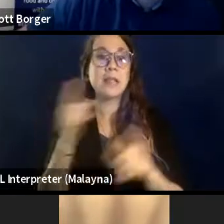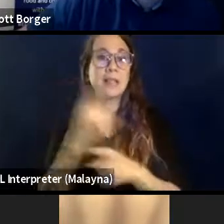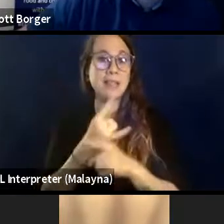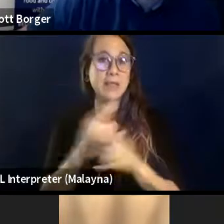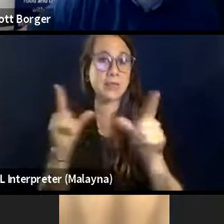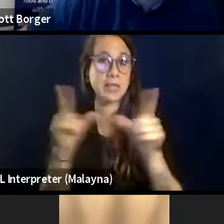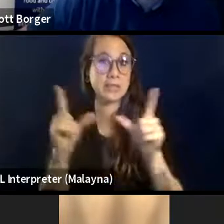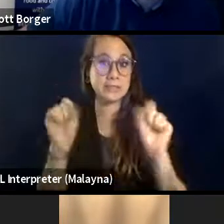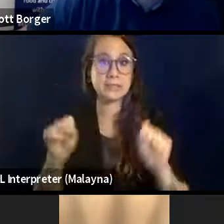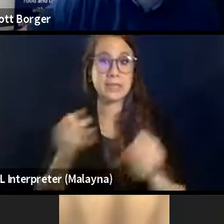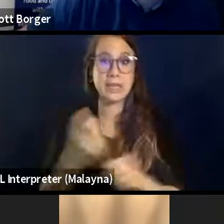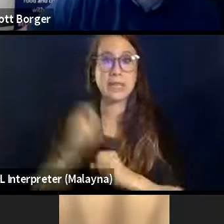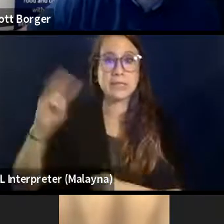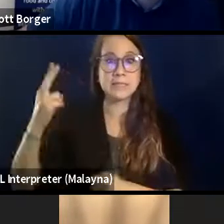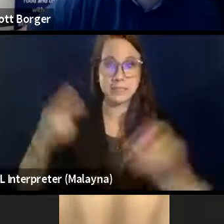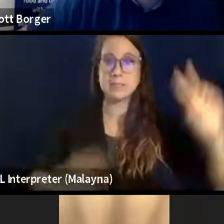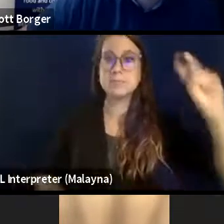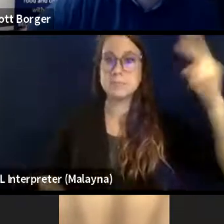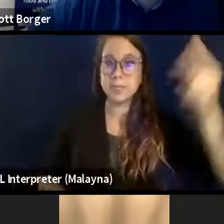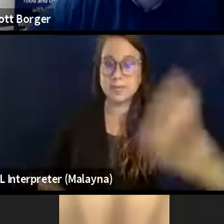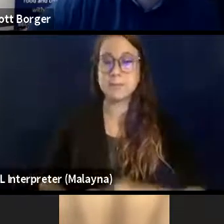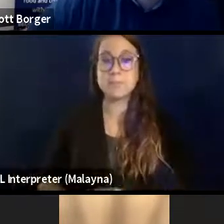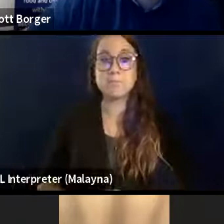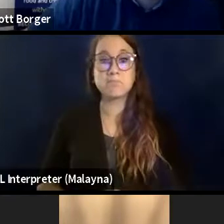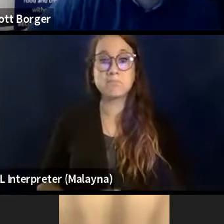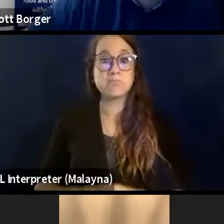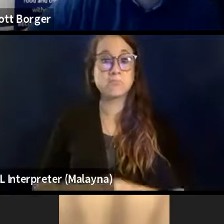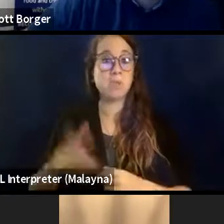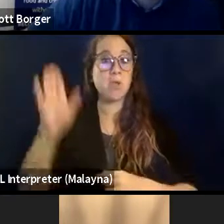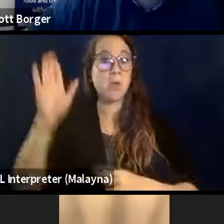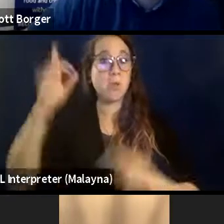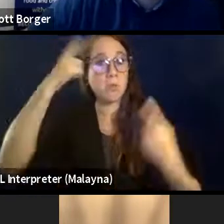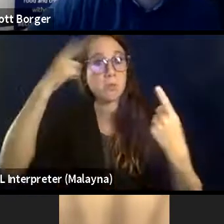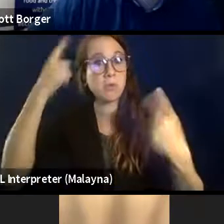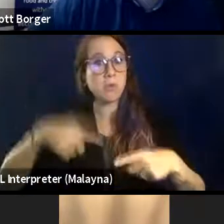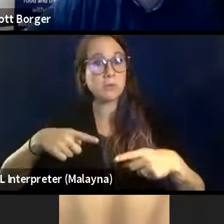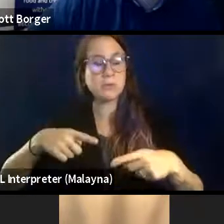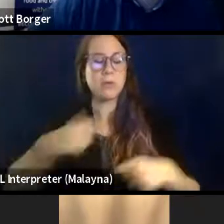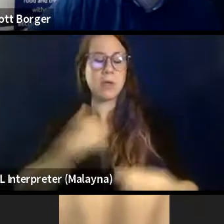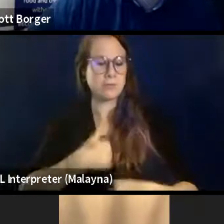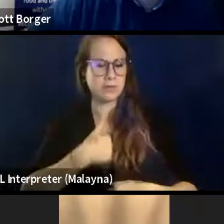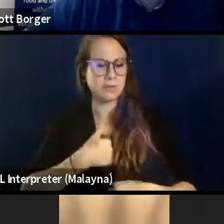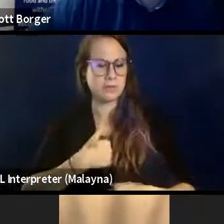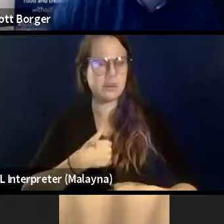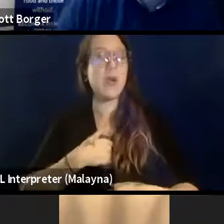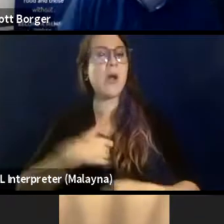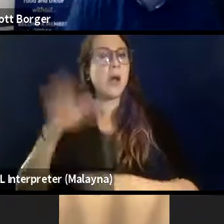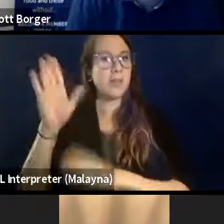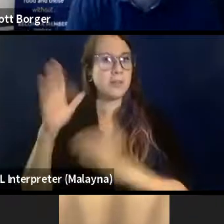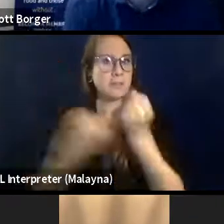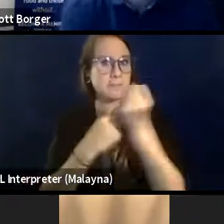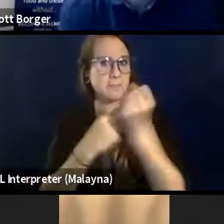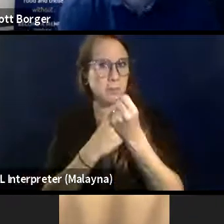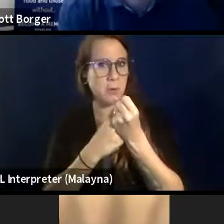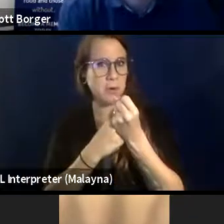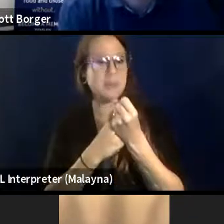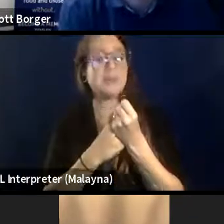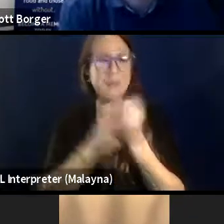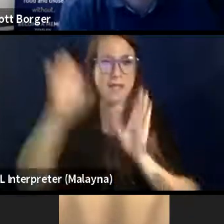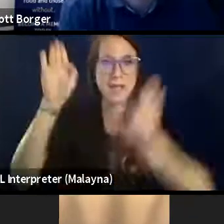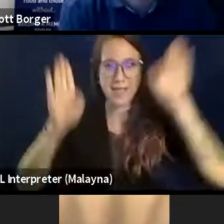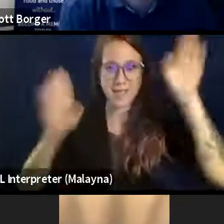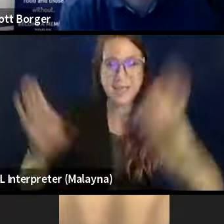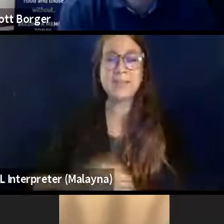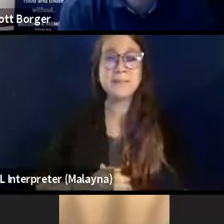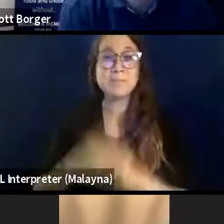Second. All right, all opposed? Or sorry, All in favor? Aye. Aye.